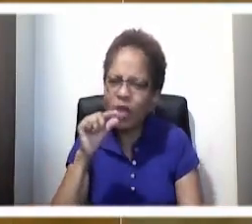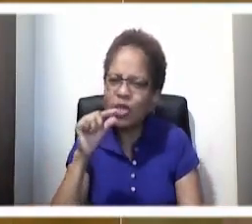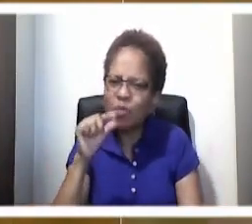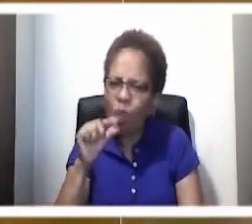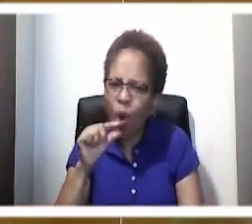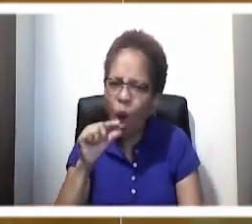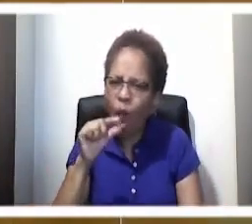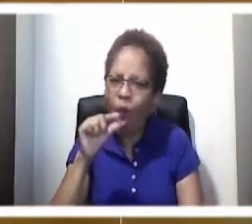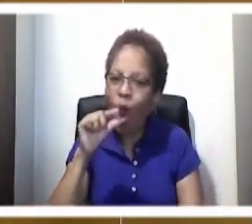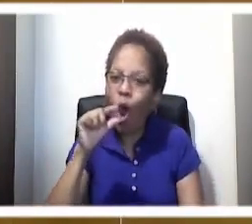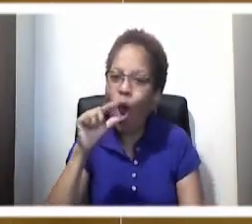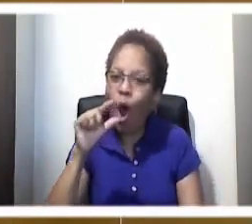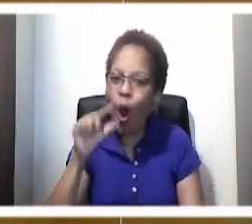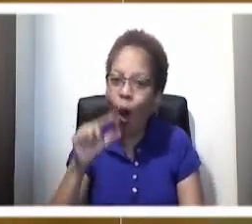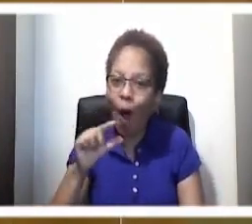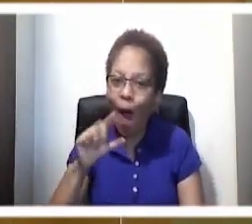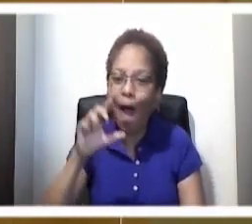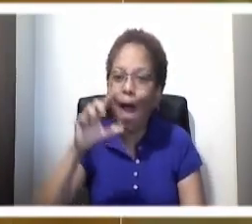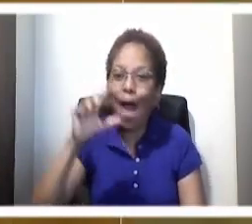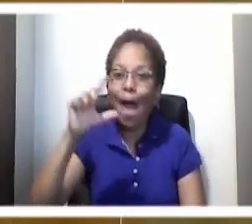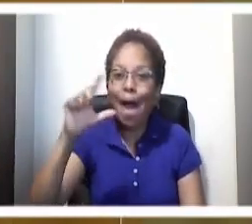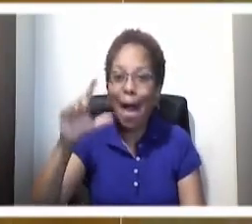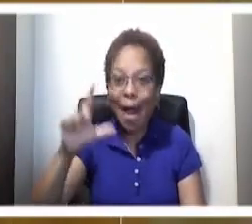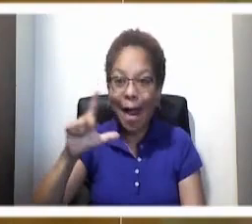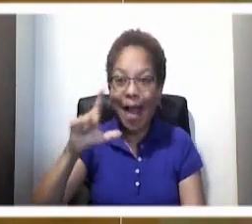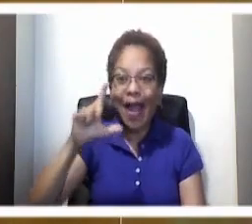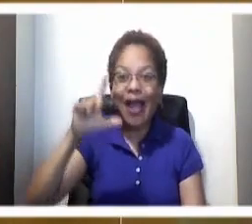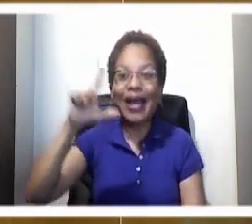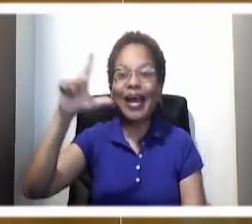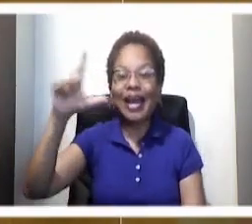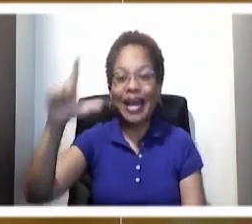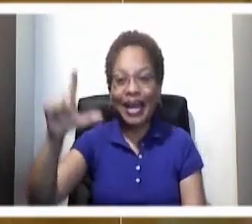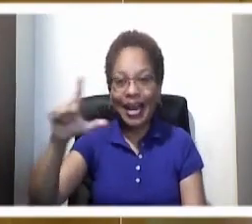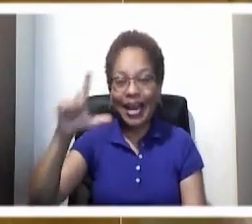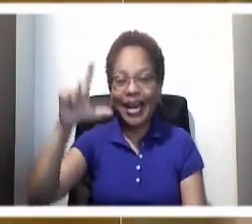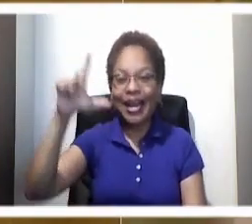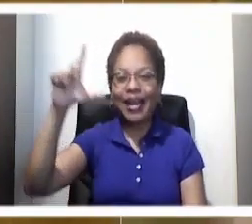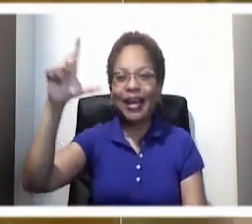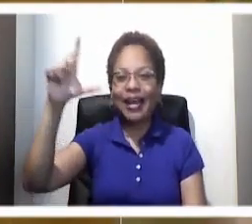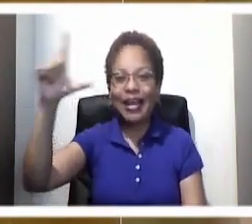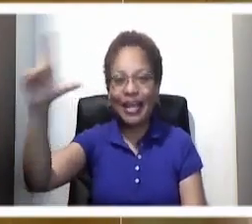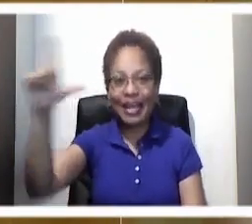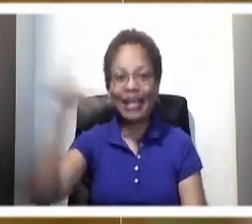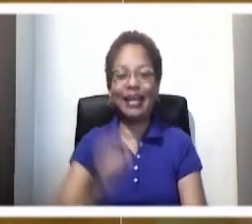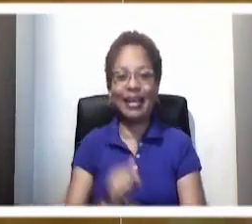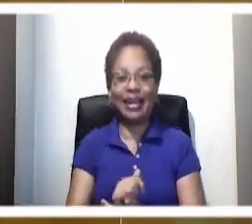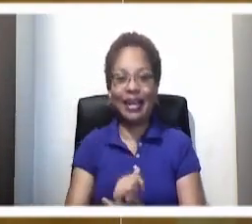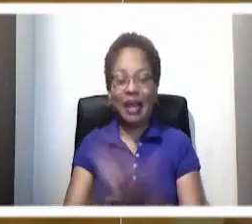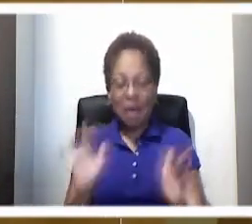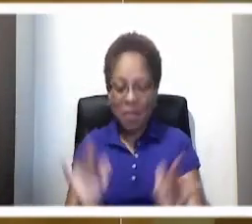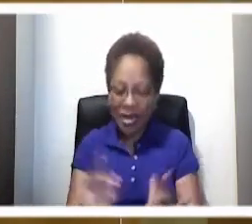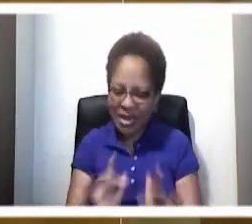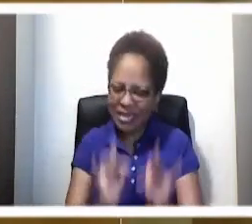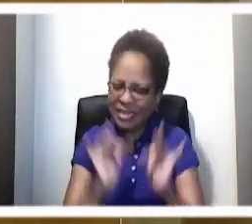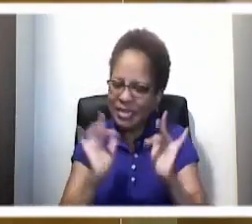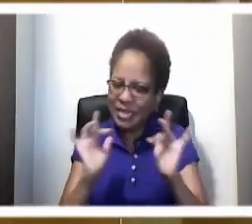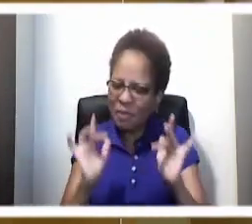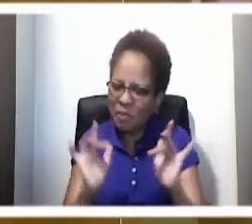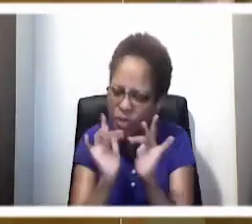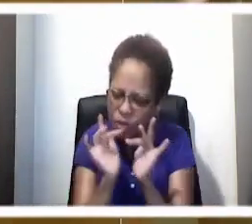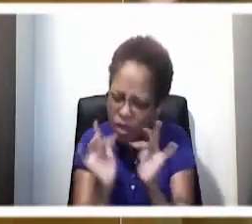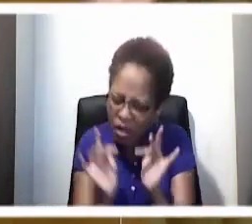compassion, of kindness and justice, these very small actions, beloved in Christ, will grow